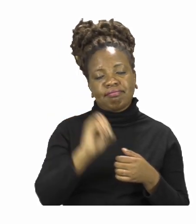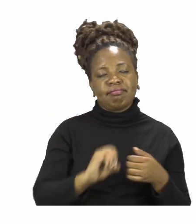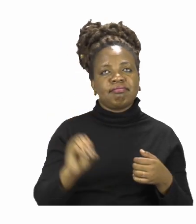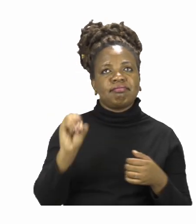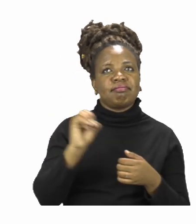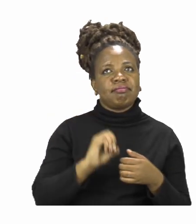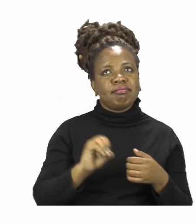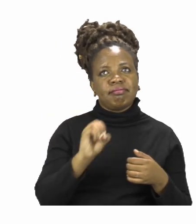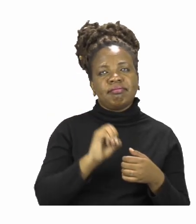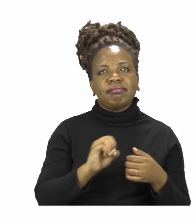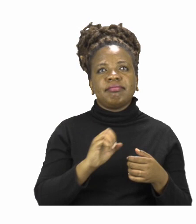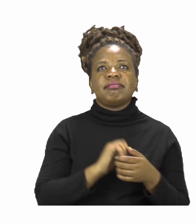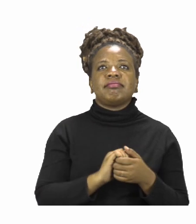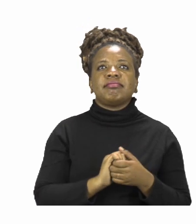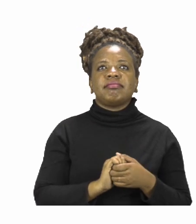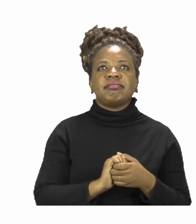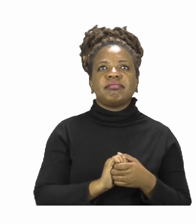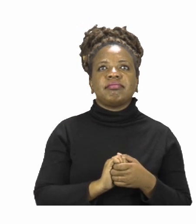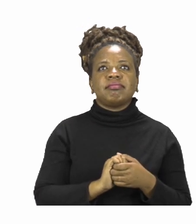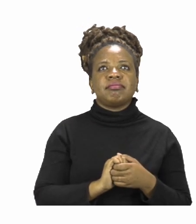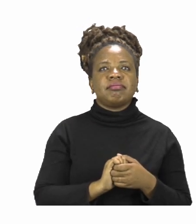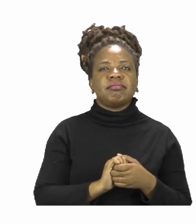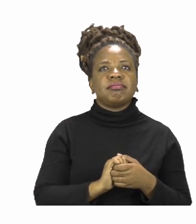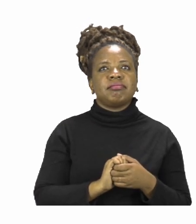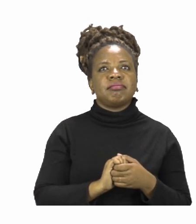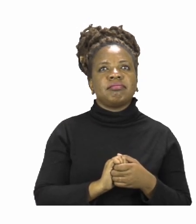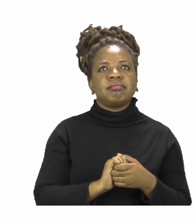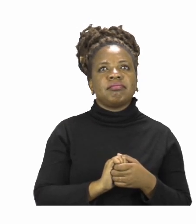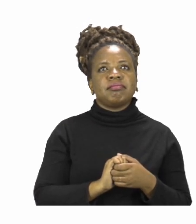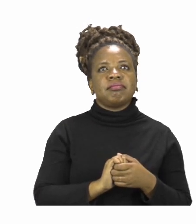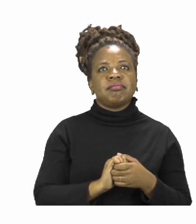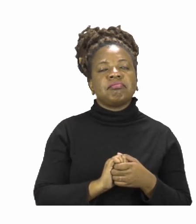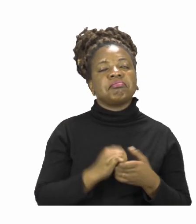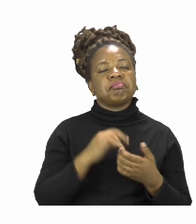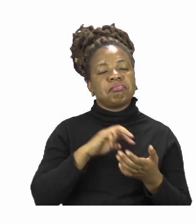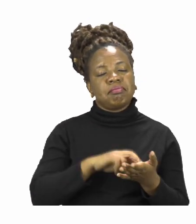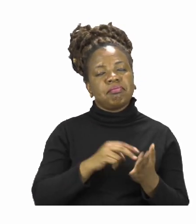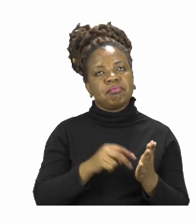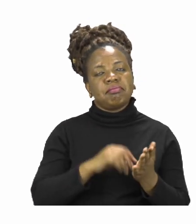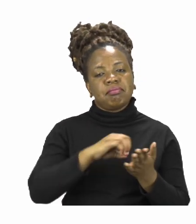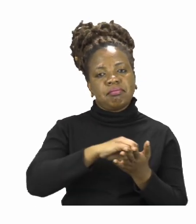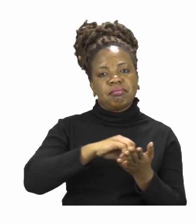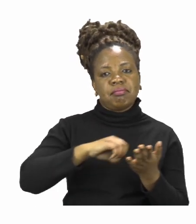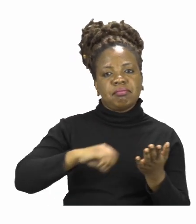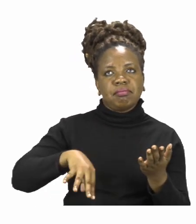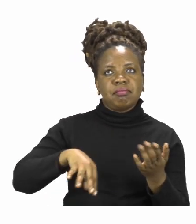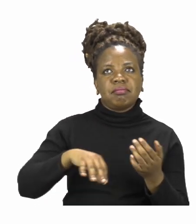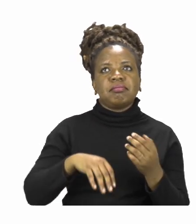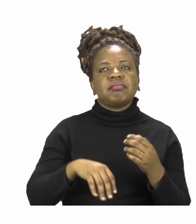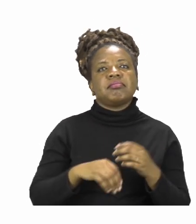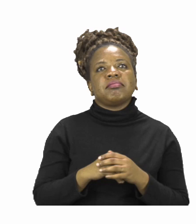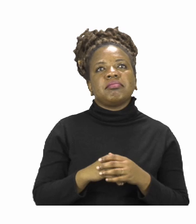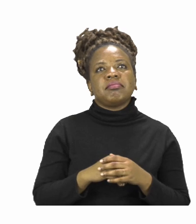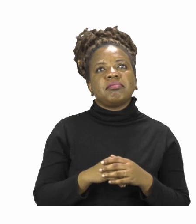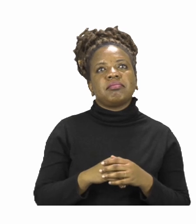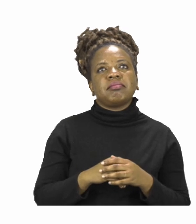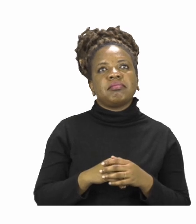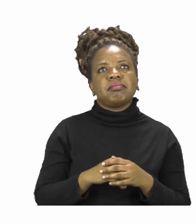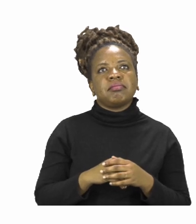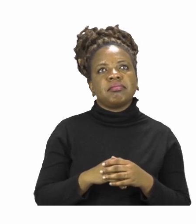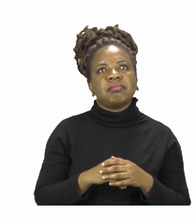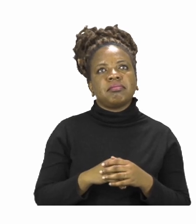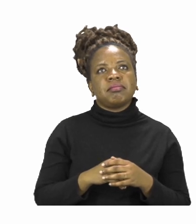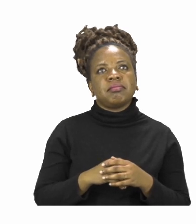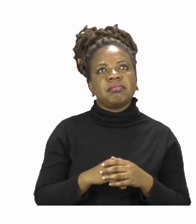to subtract. So let us take a look at how you're going to write it on the